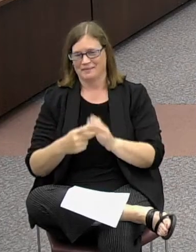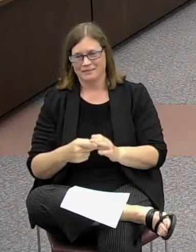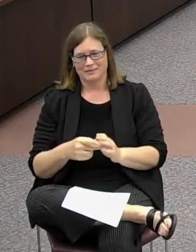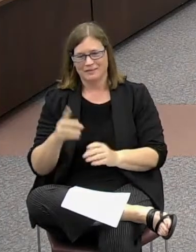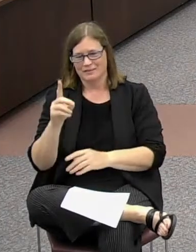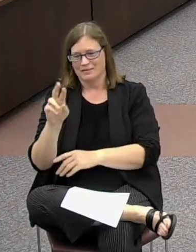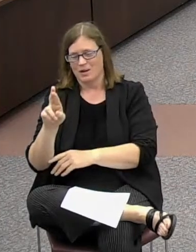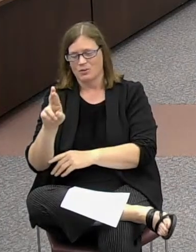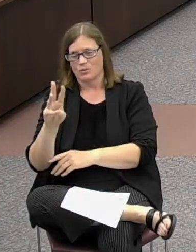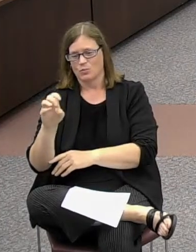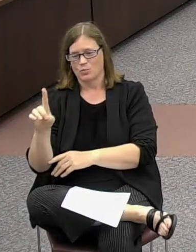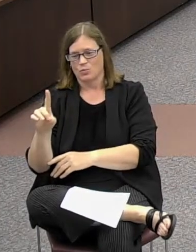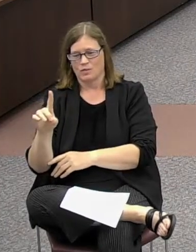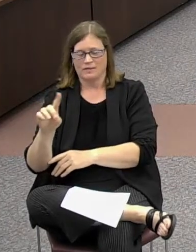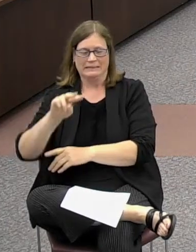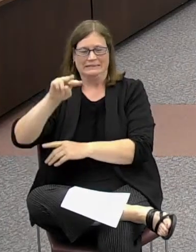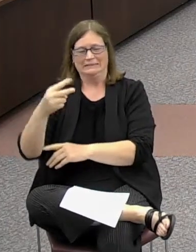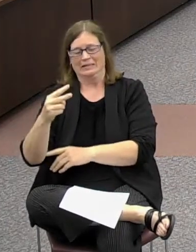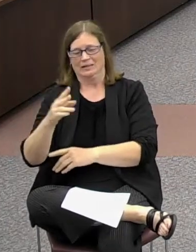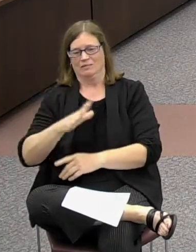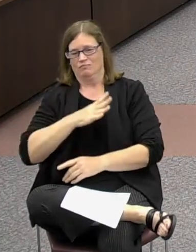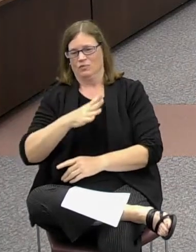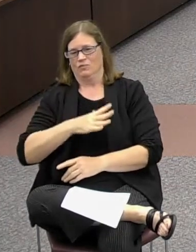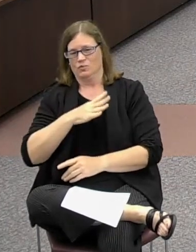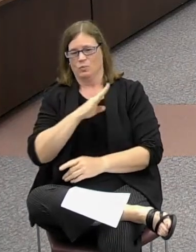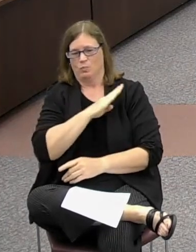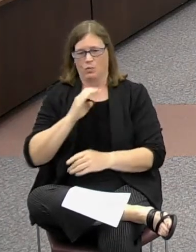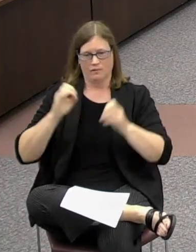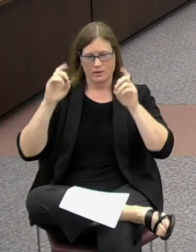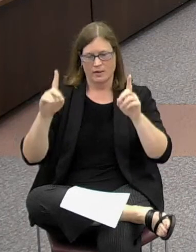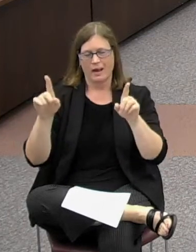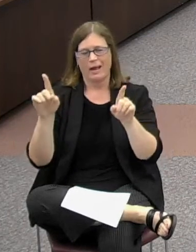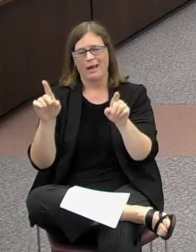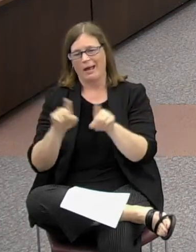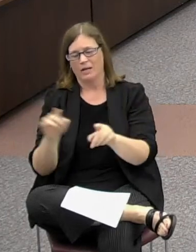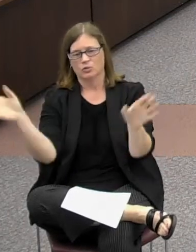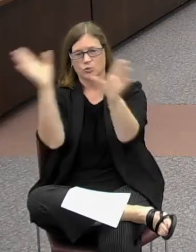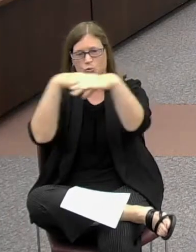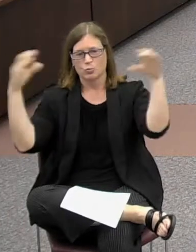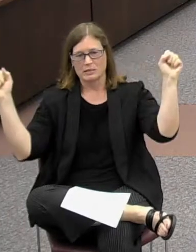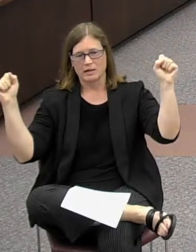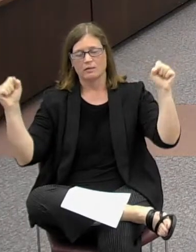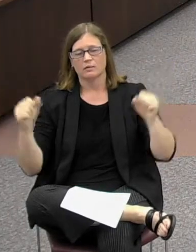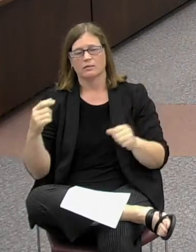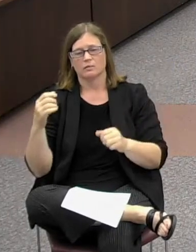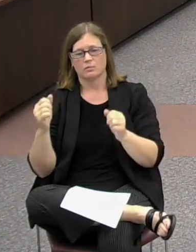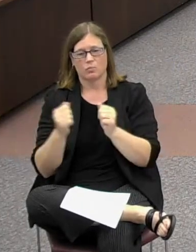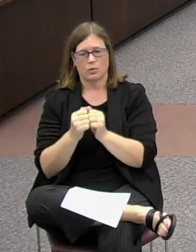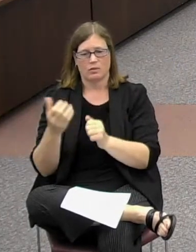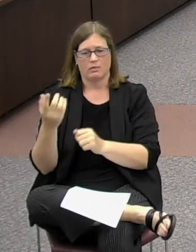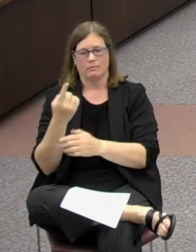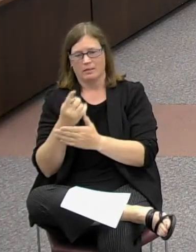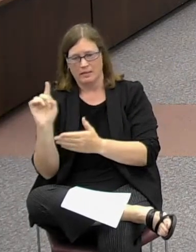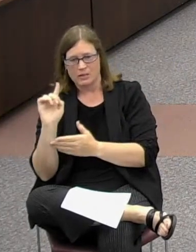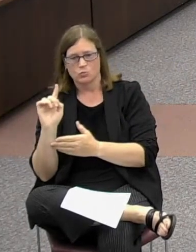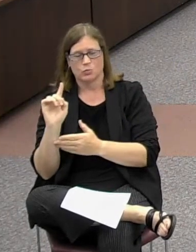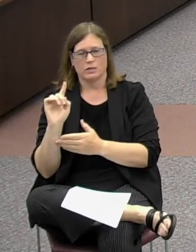Dr. Wood's second official Board of Education meeting as superintendent with last week's committee meetings. Once